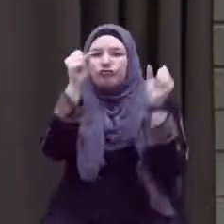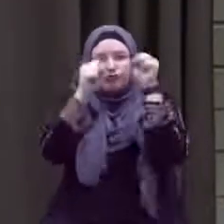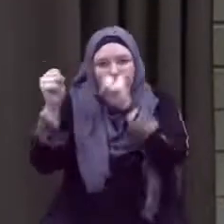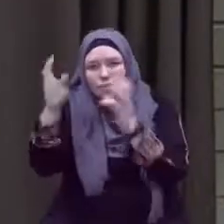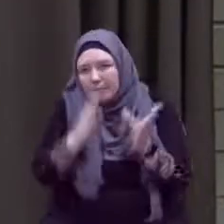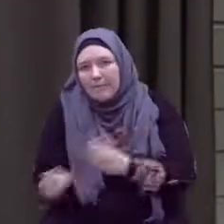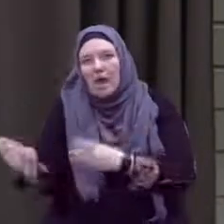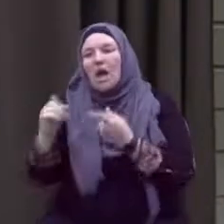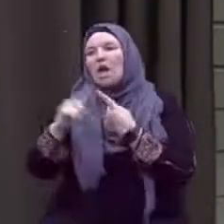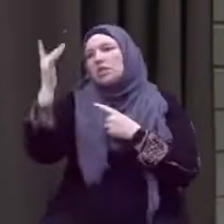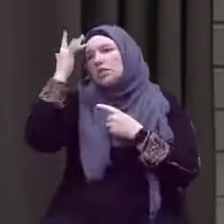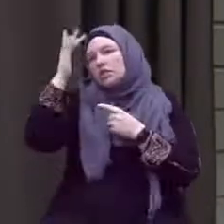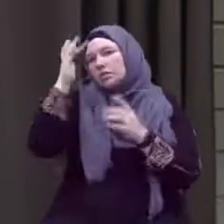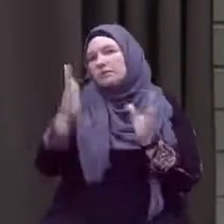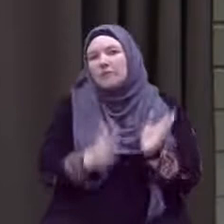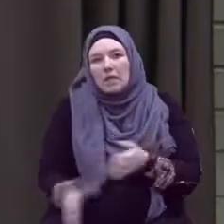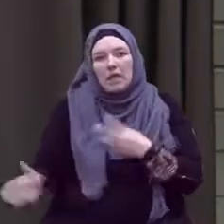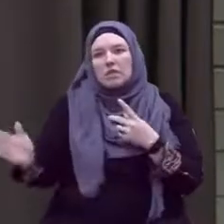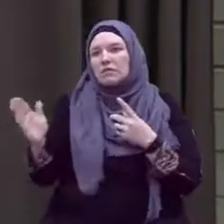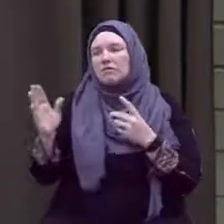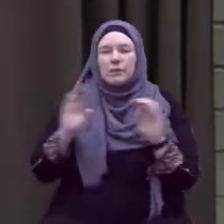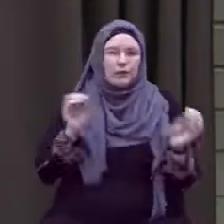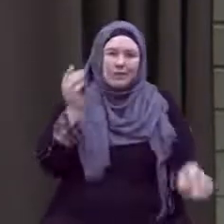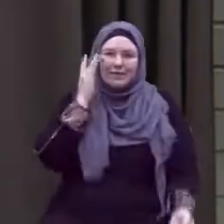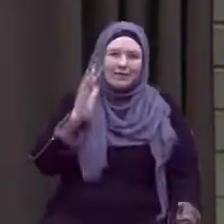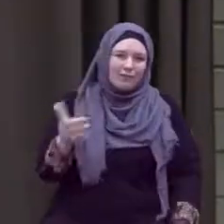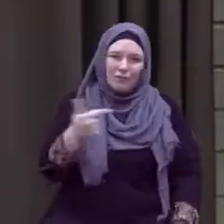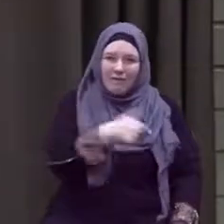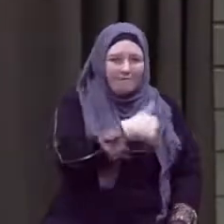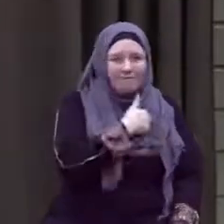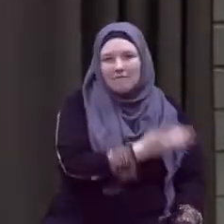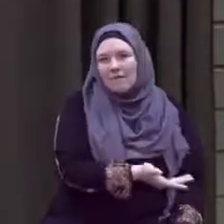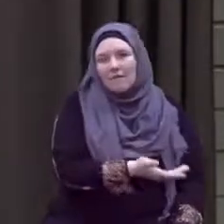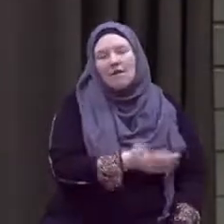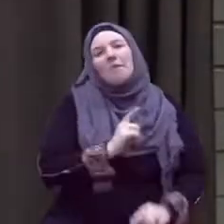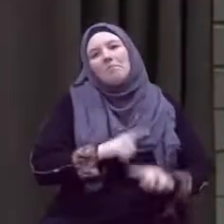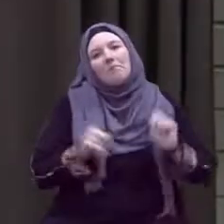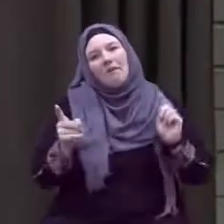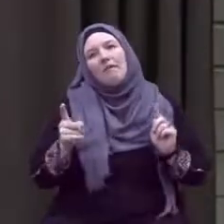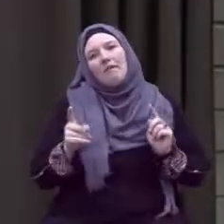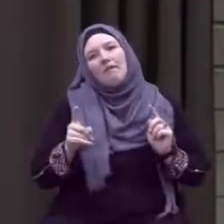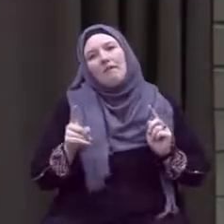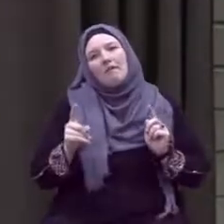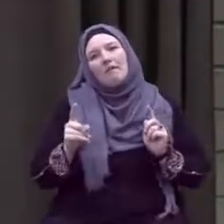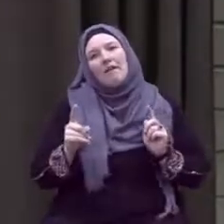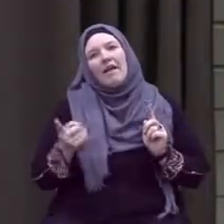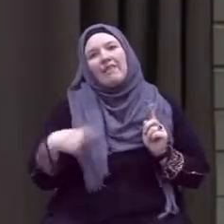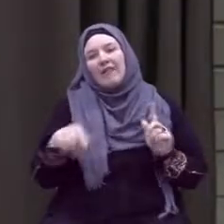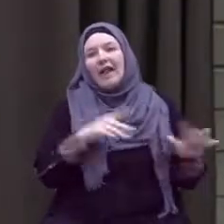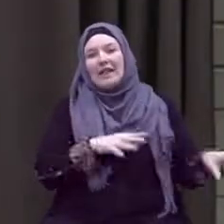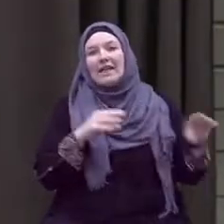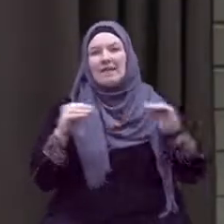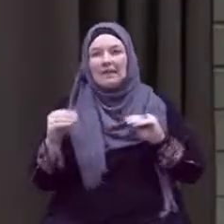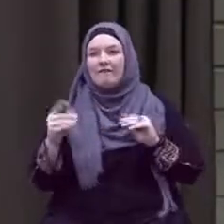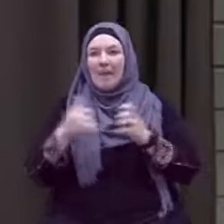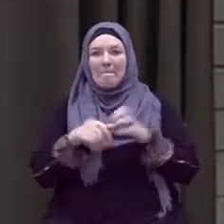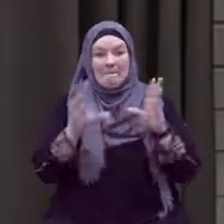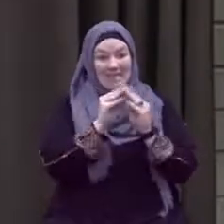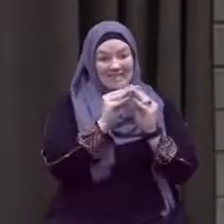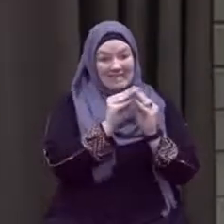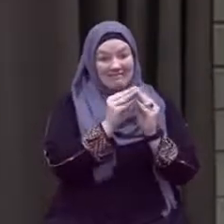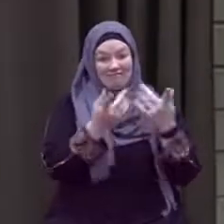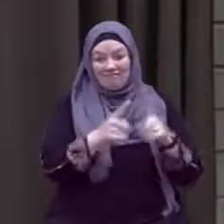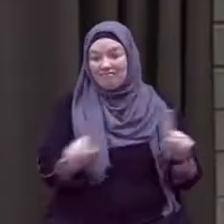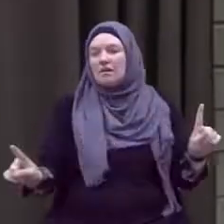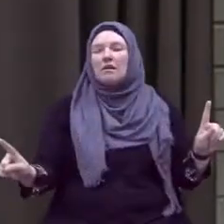for intelligence, where there is none. And they leave completely what Allah